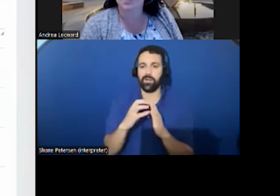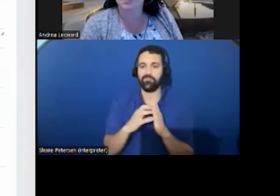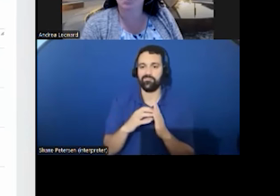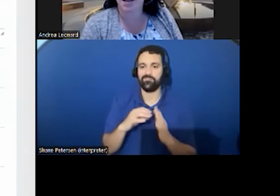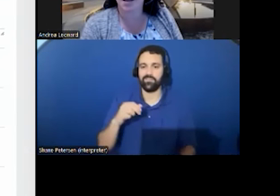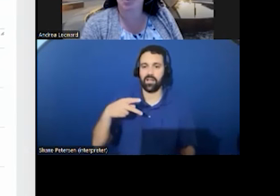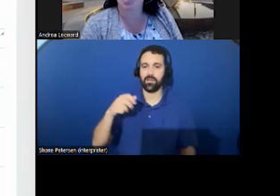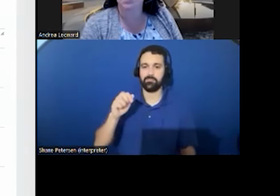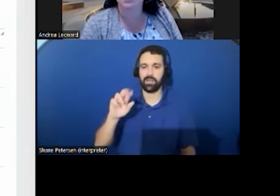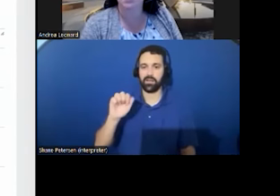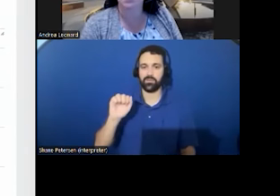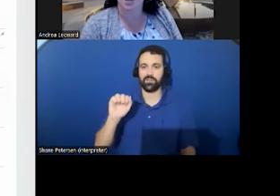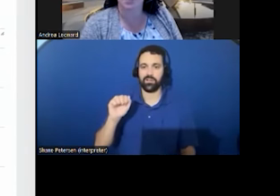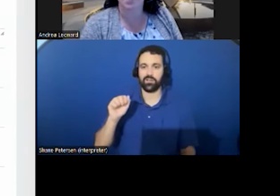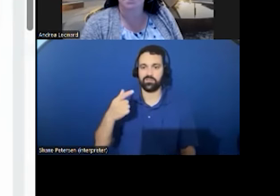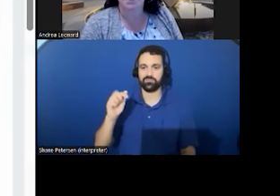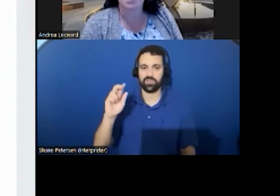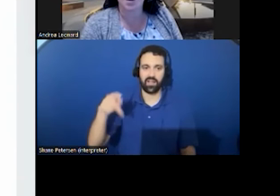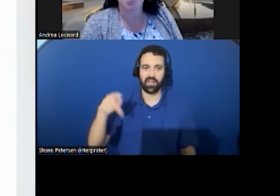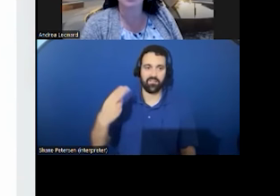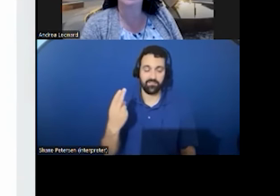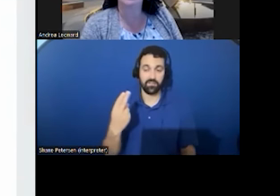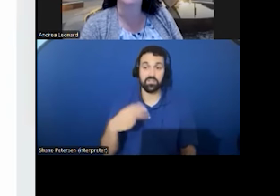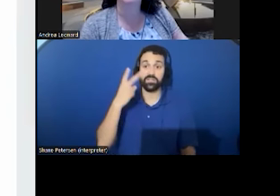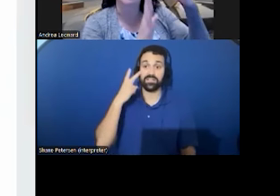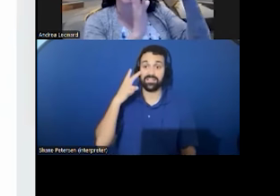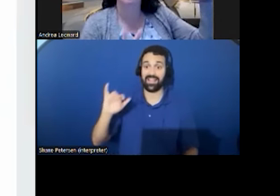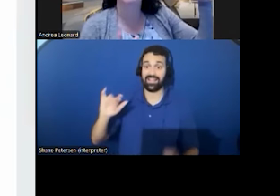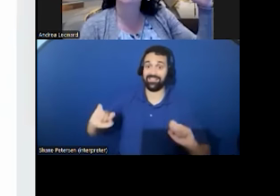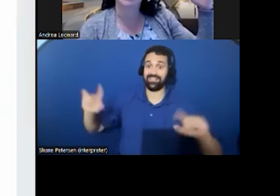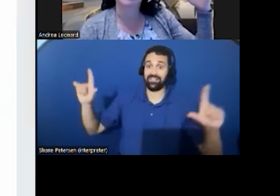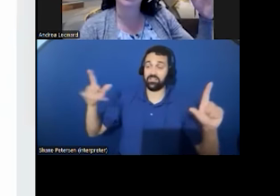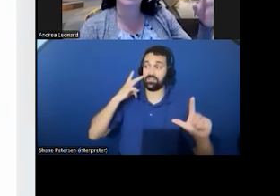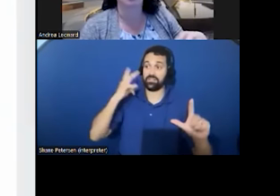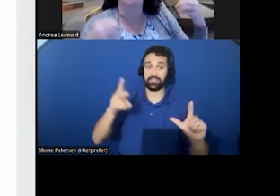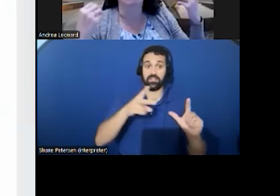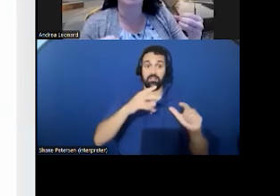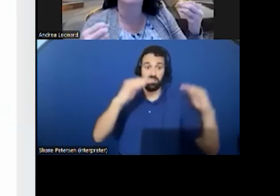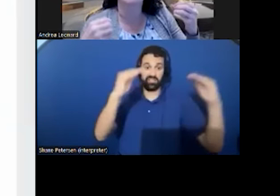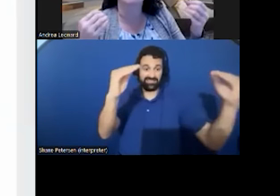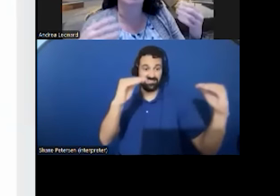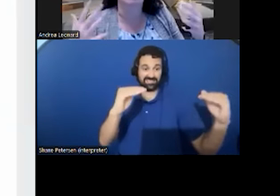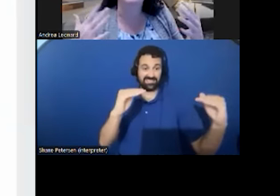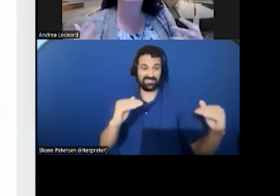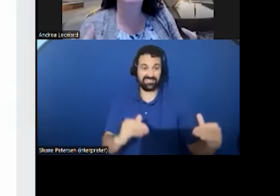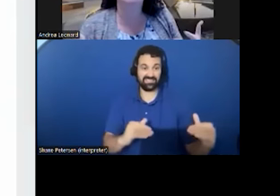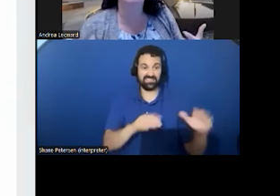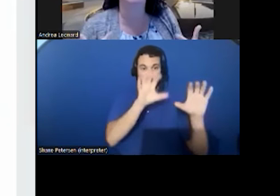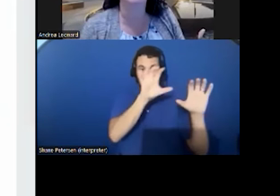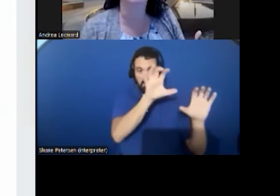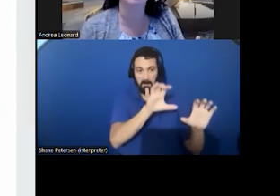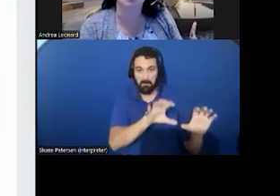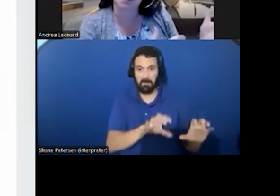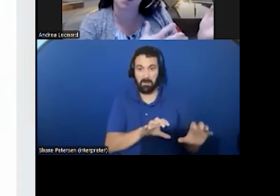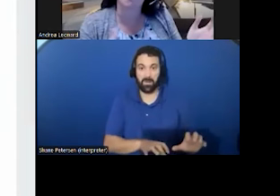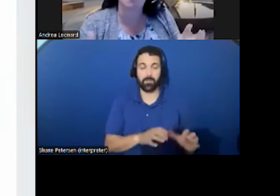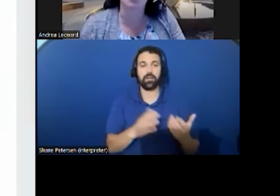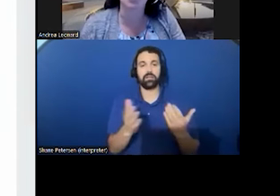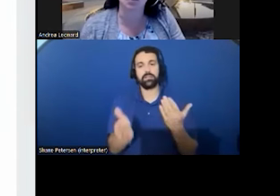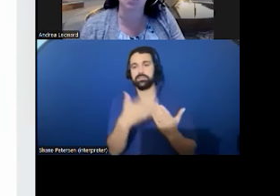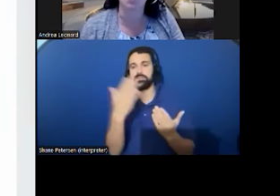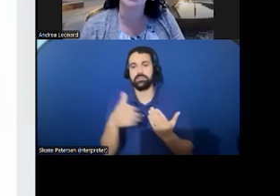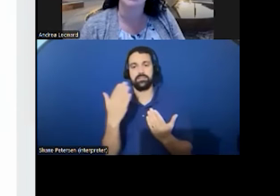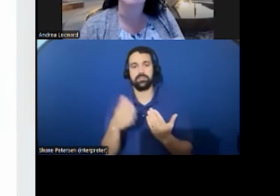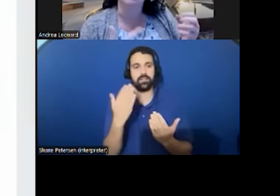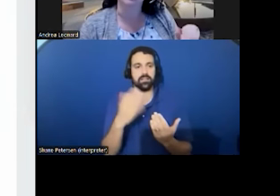Save and Display, you can see that now the different sections of my content are easier to sort of